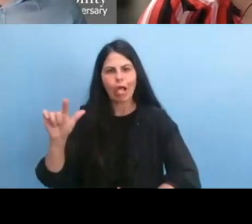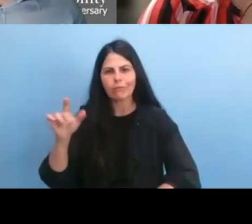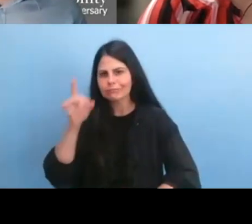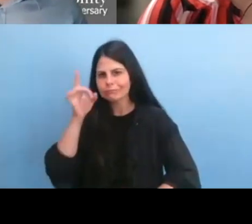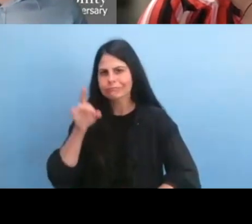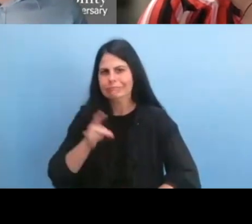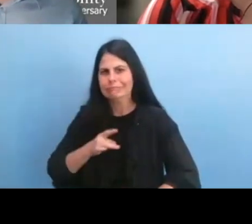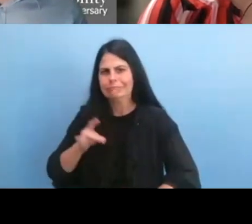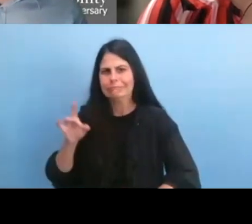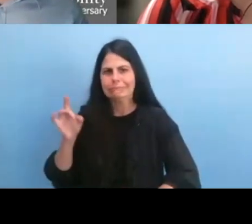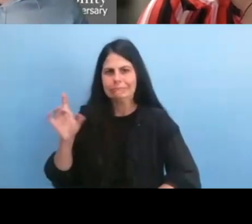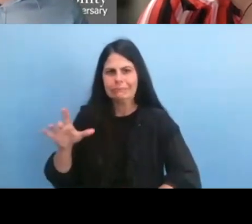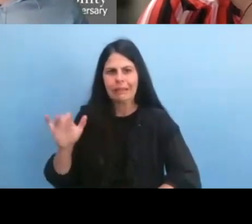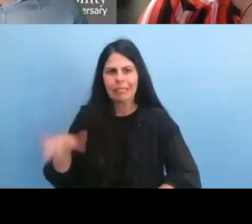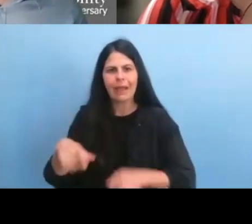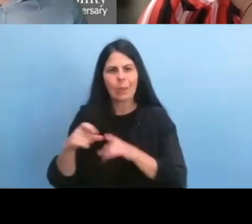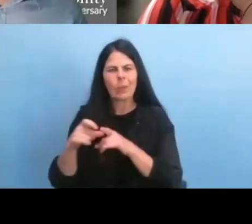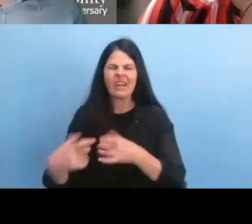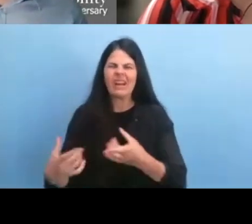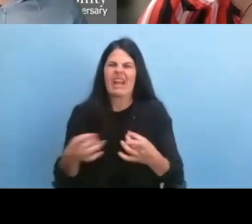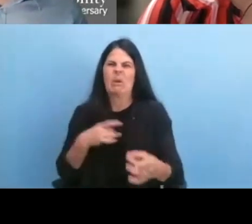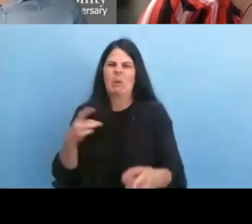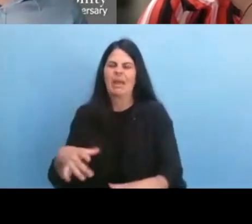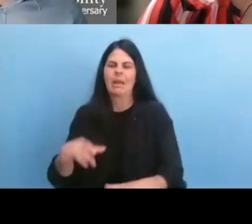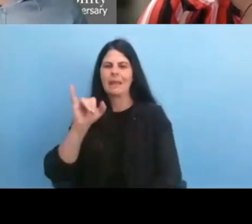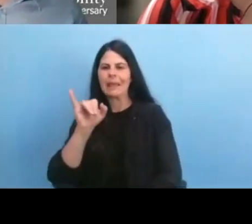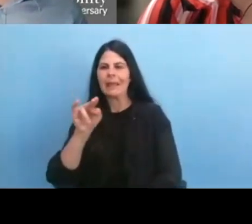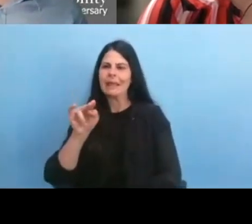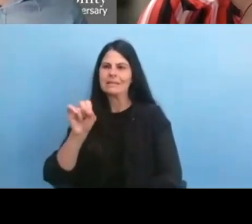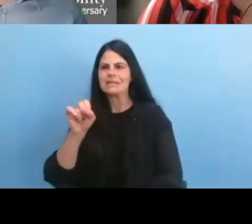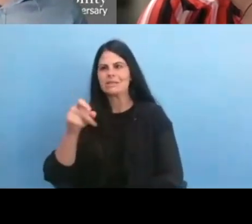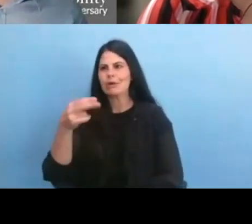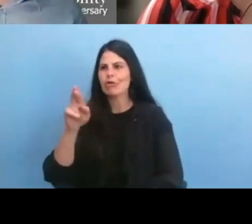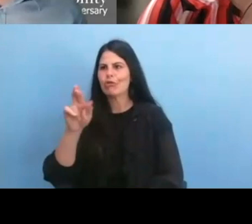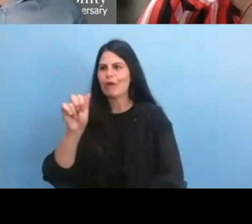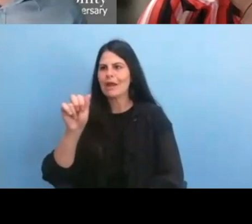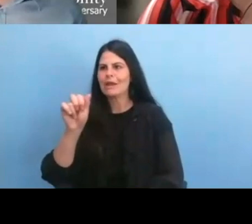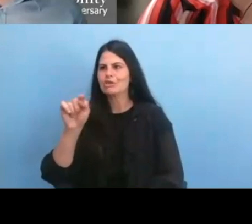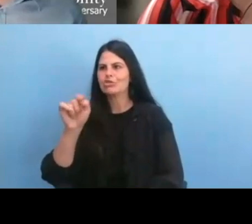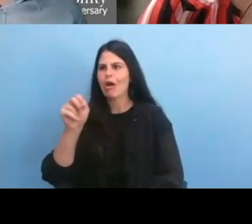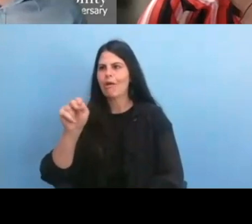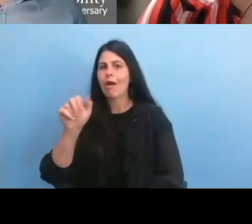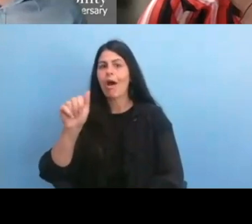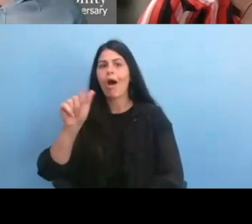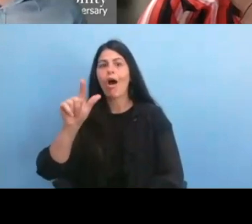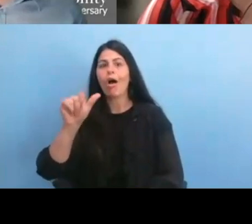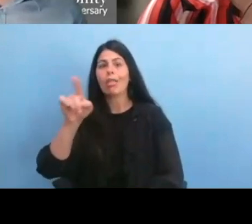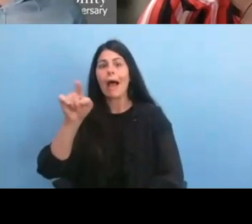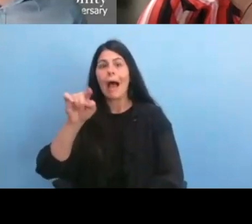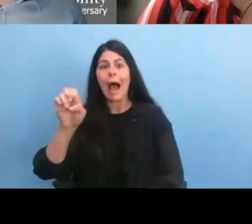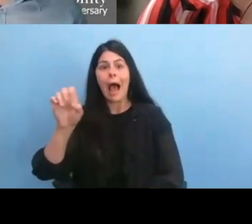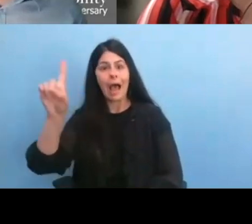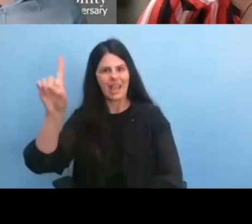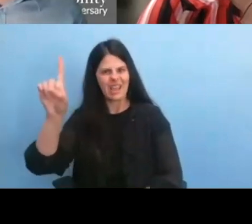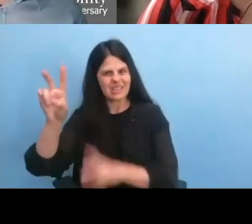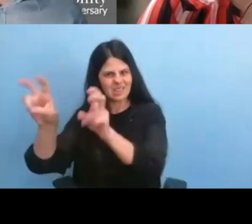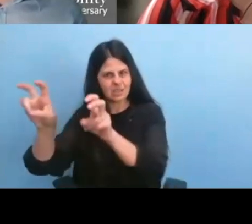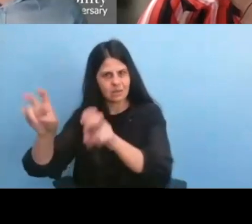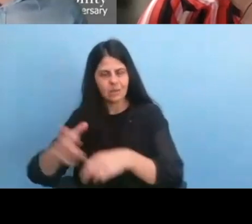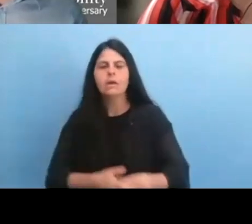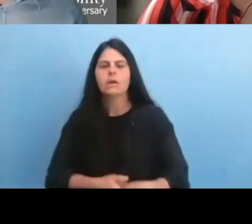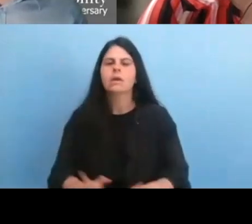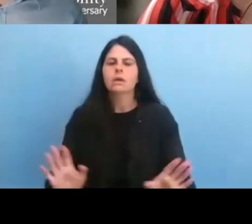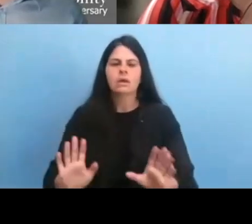being inspirationalized. But if my story helps others with disabilities feel empowered that they too can